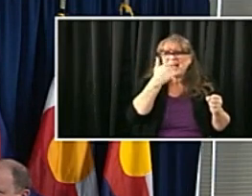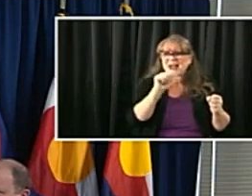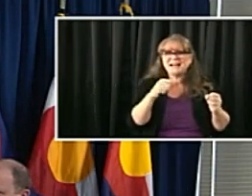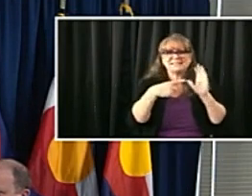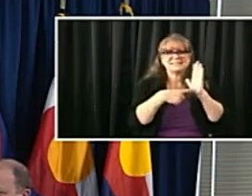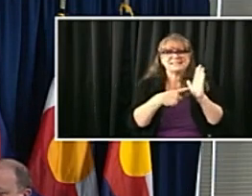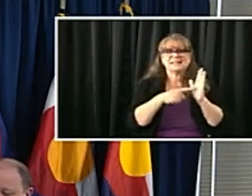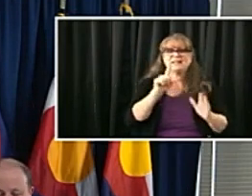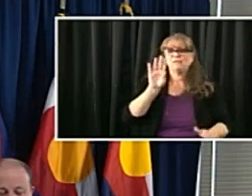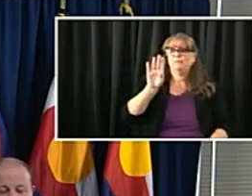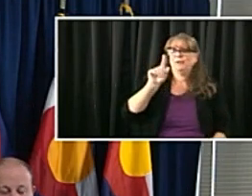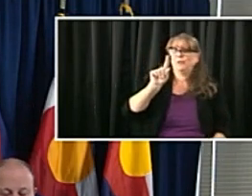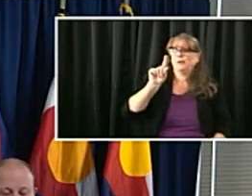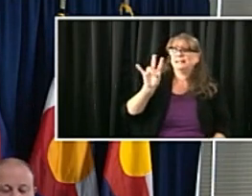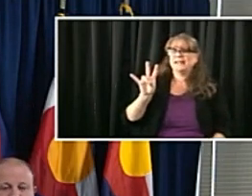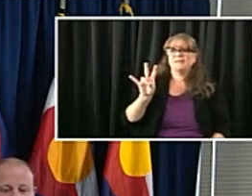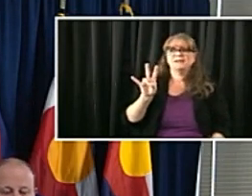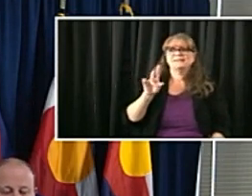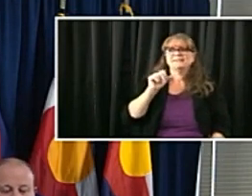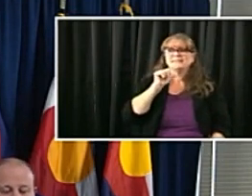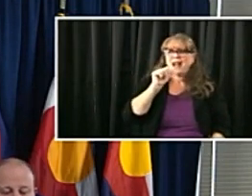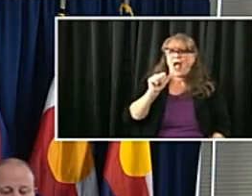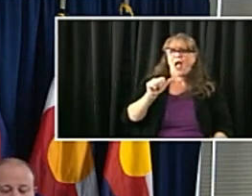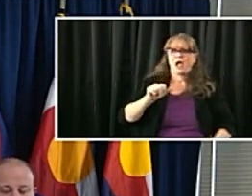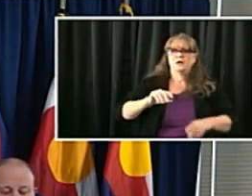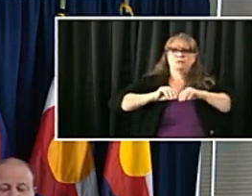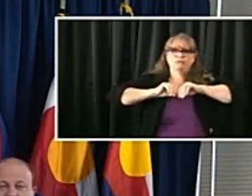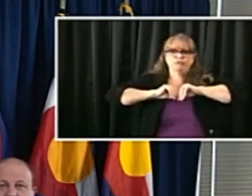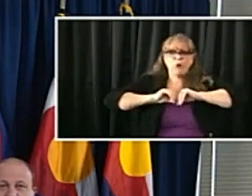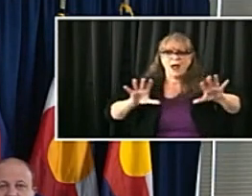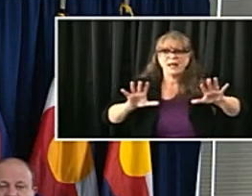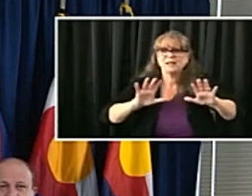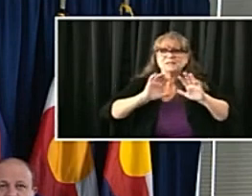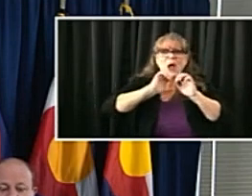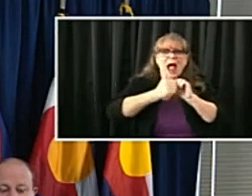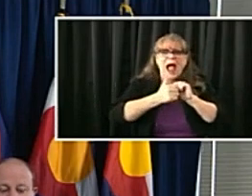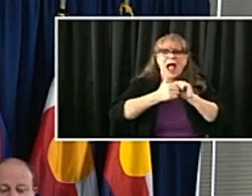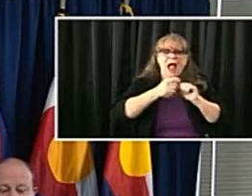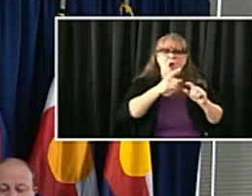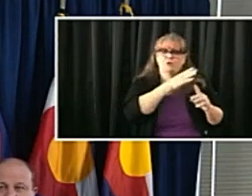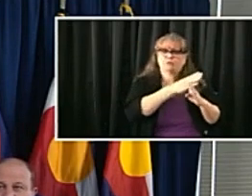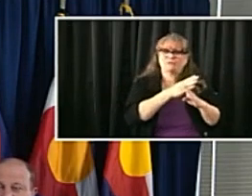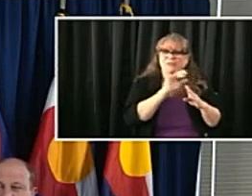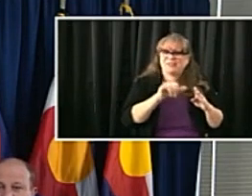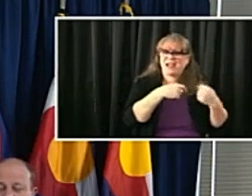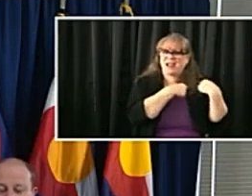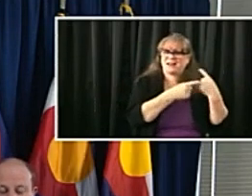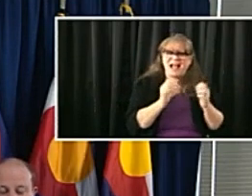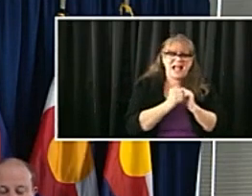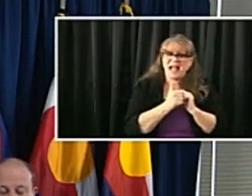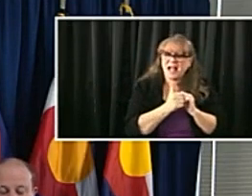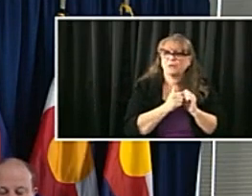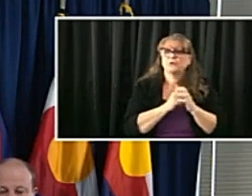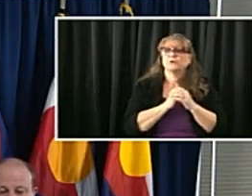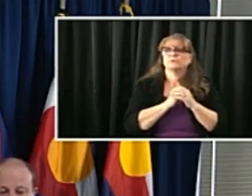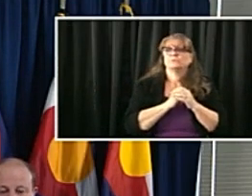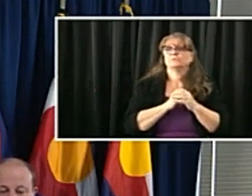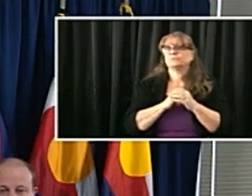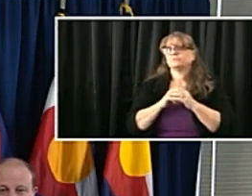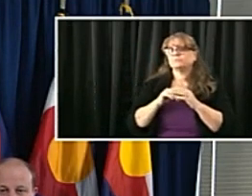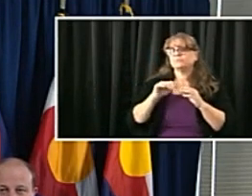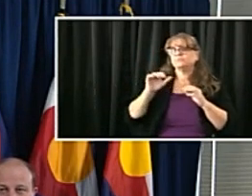or widespread version of the disease in Colorado, and how would that not happen? Thanks. It's a great question, and I think a question that